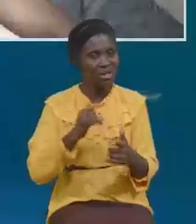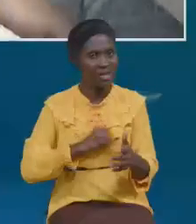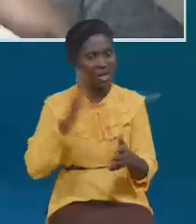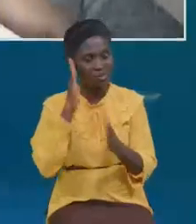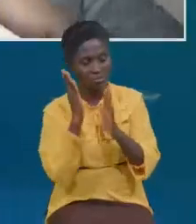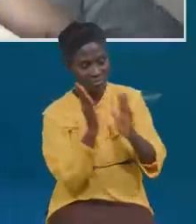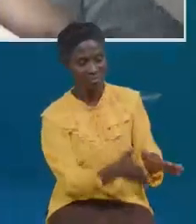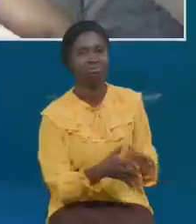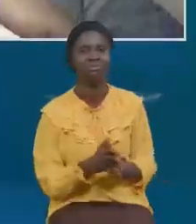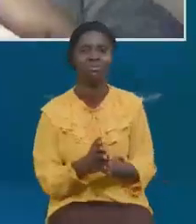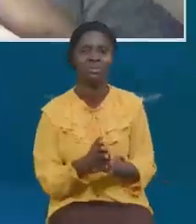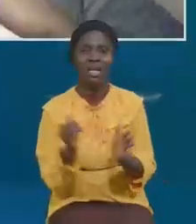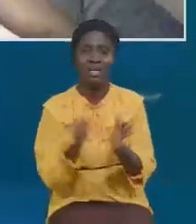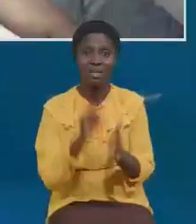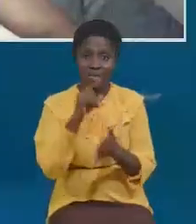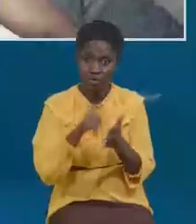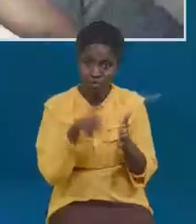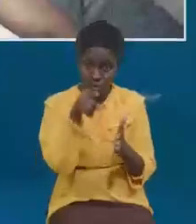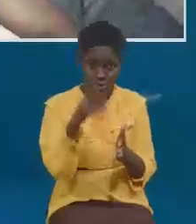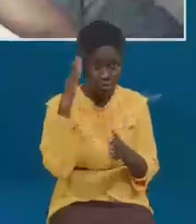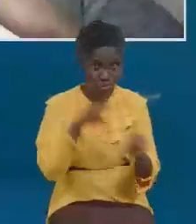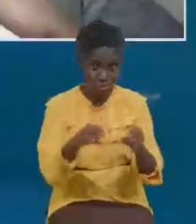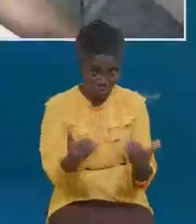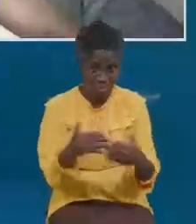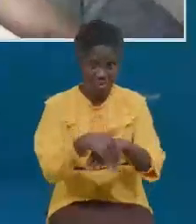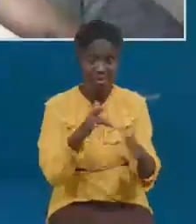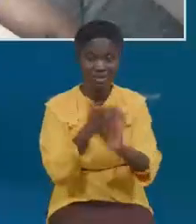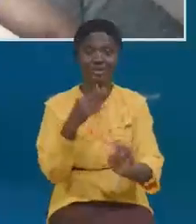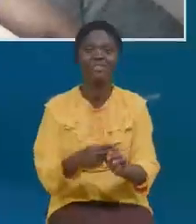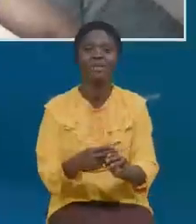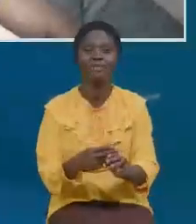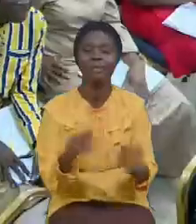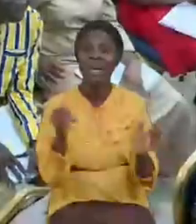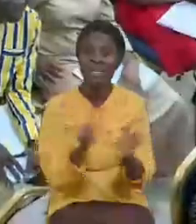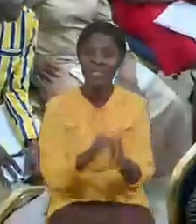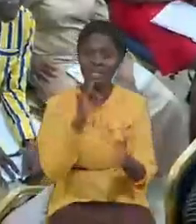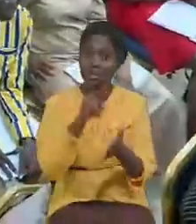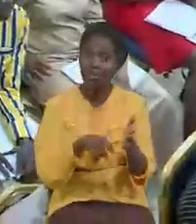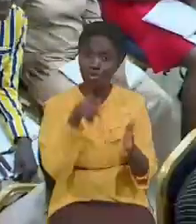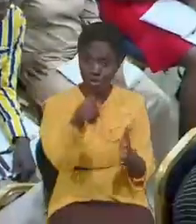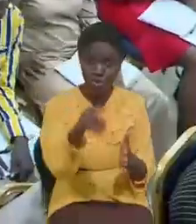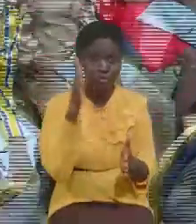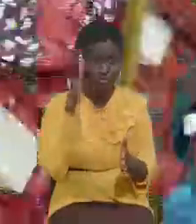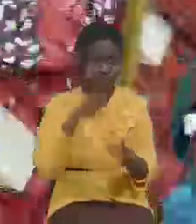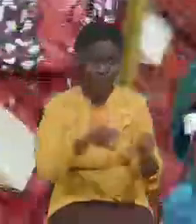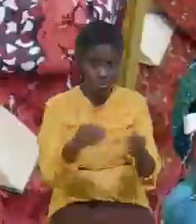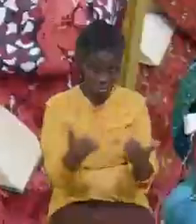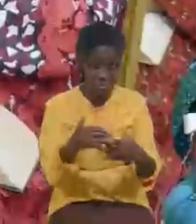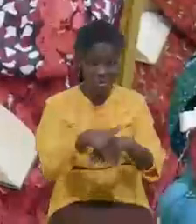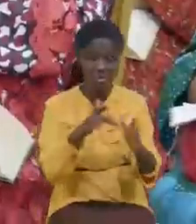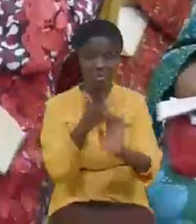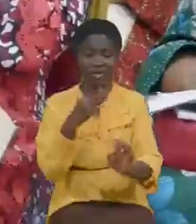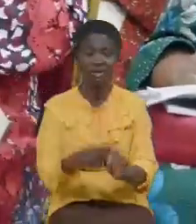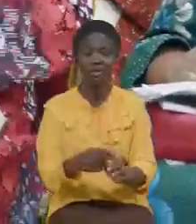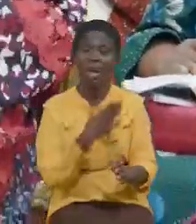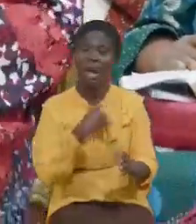tonight. I'm talking to you. I said that is what you do tonight. And